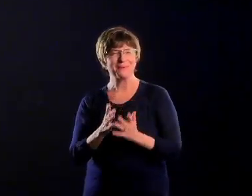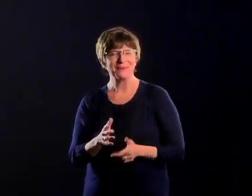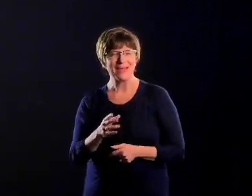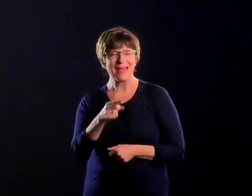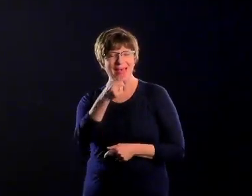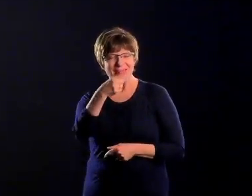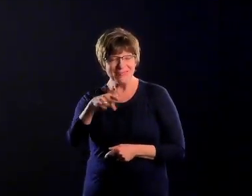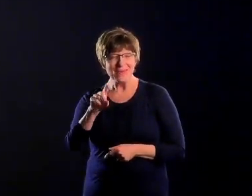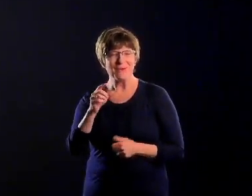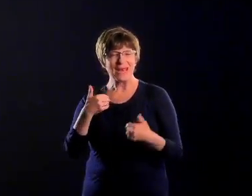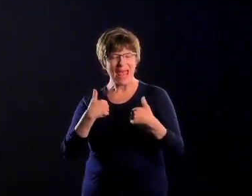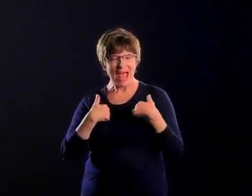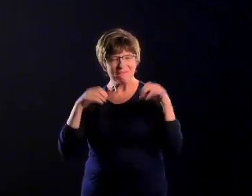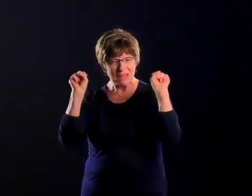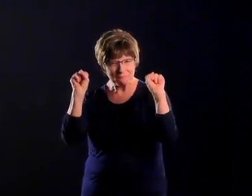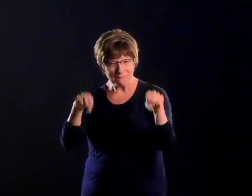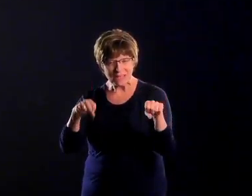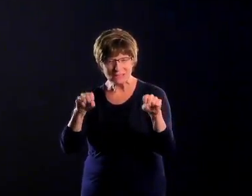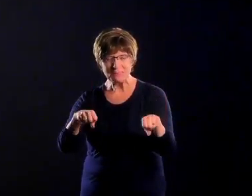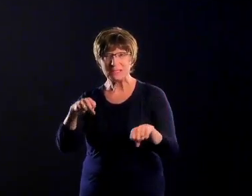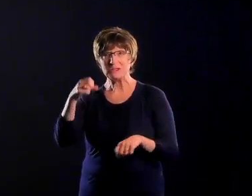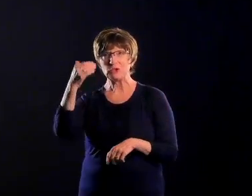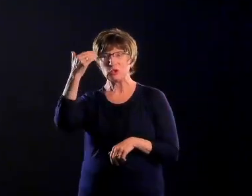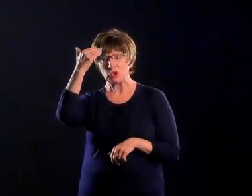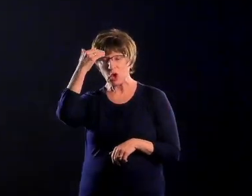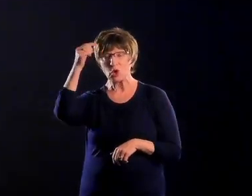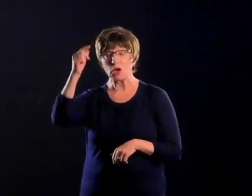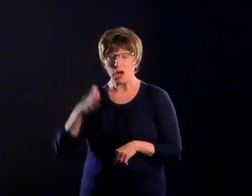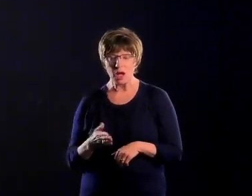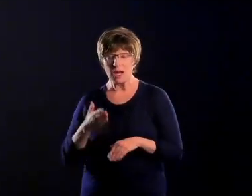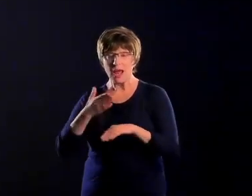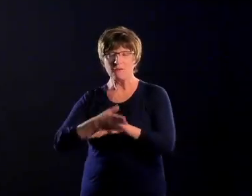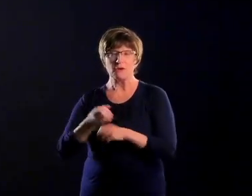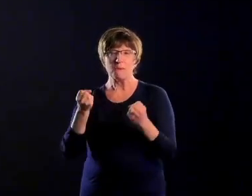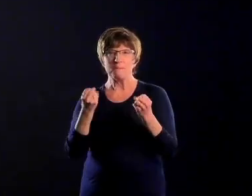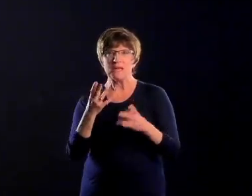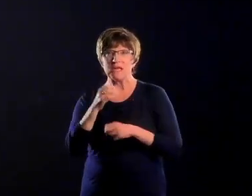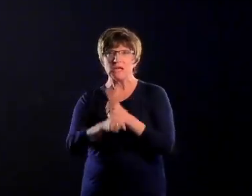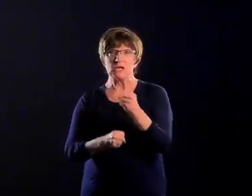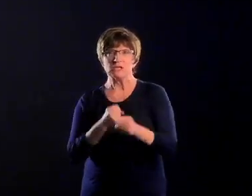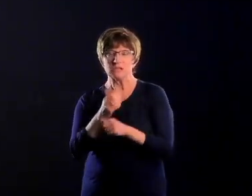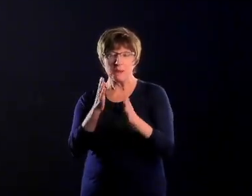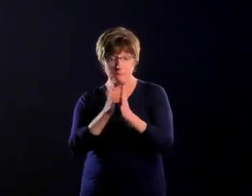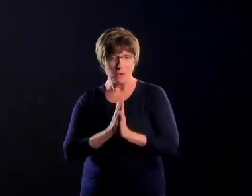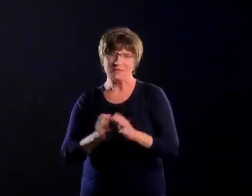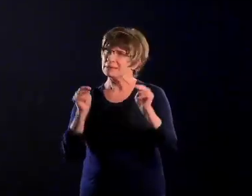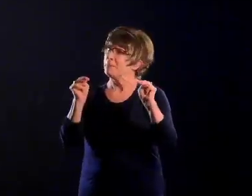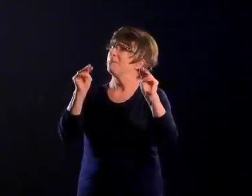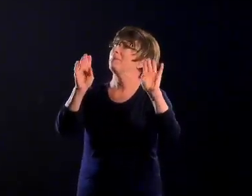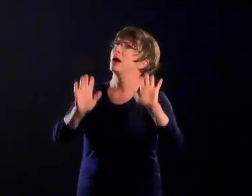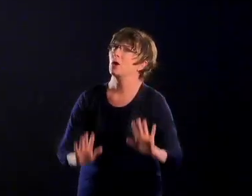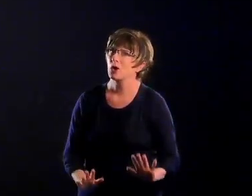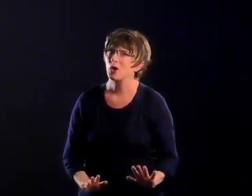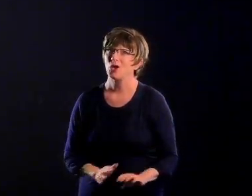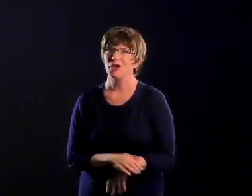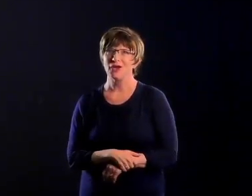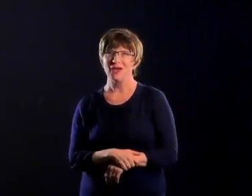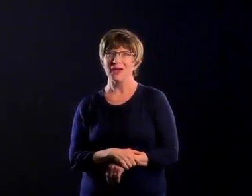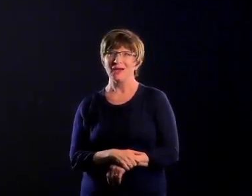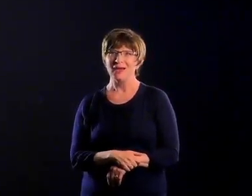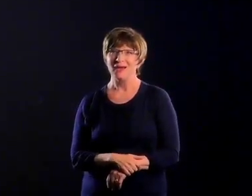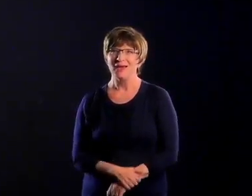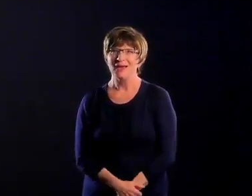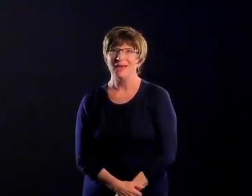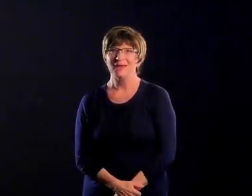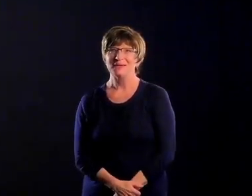will have the possibility to know God. After many years of prayer, it comes as a miracle. Momentin për falendëruar